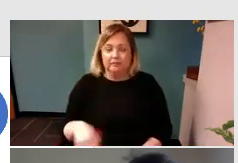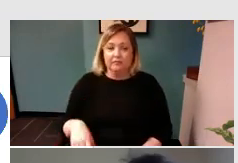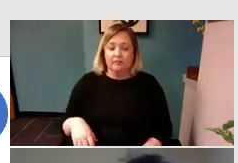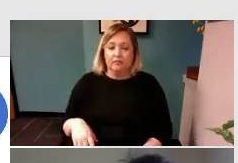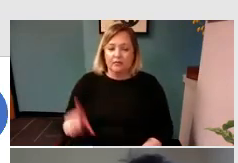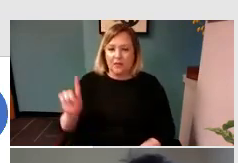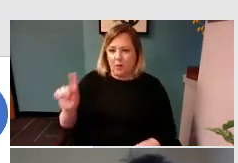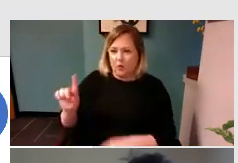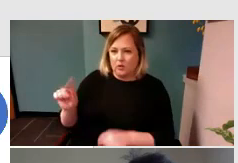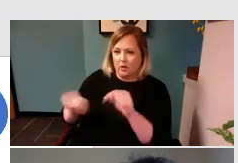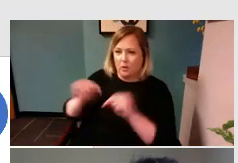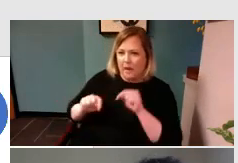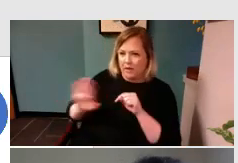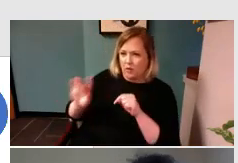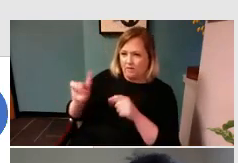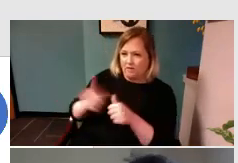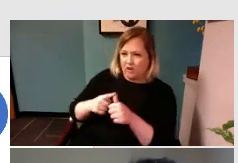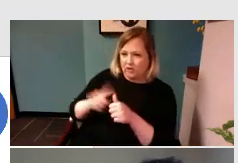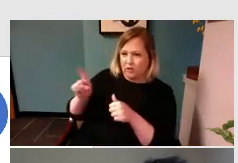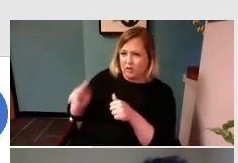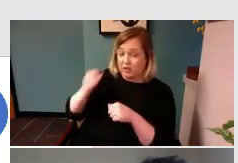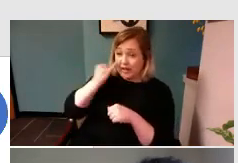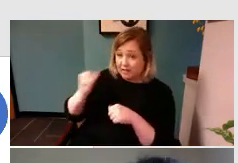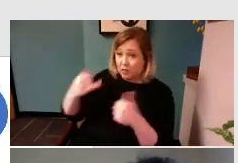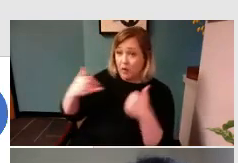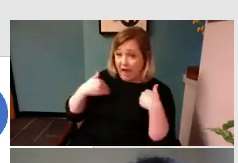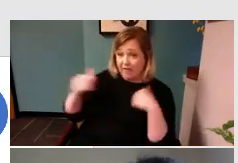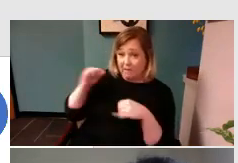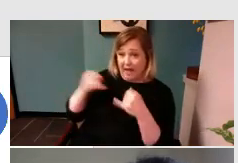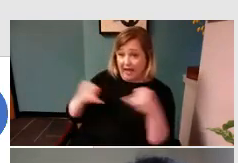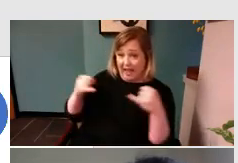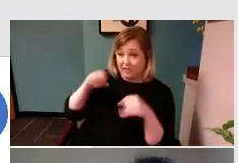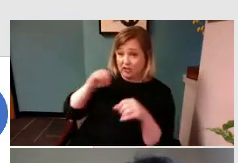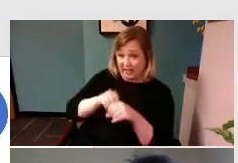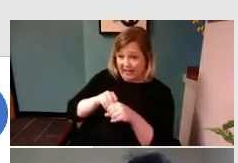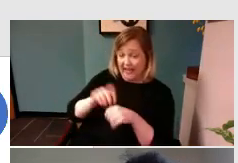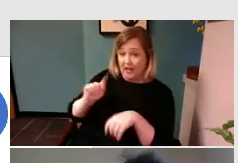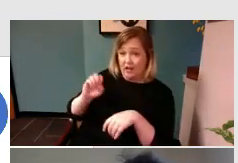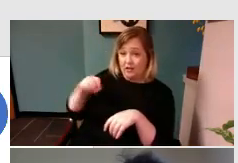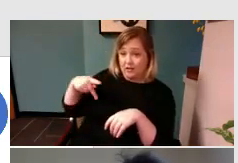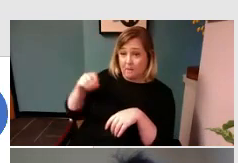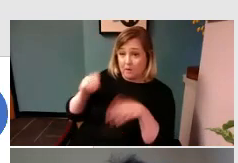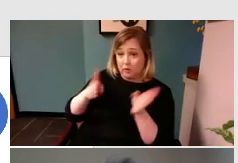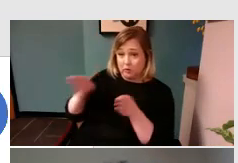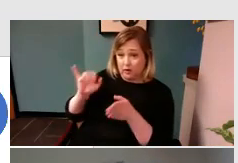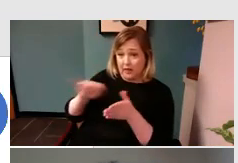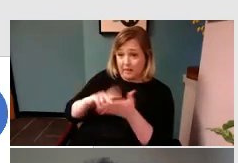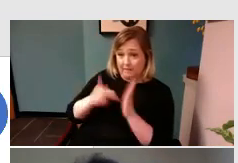so if you have a back edge in a topological sort, that means that that's an SCC, right?